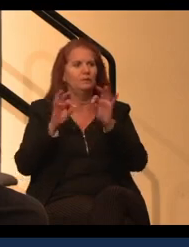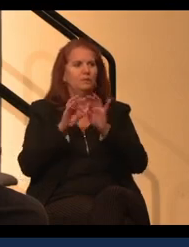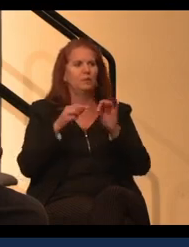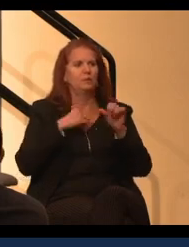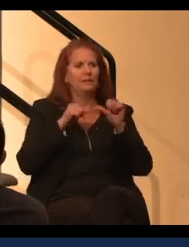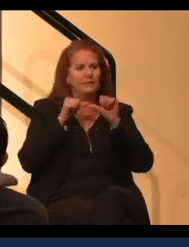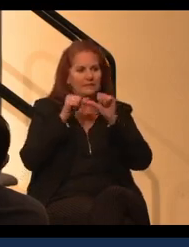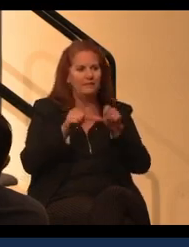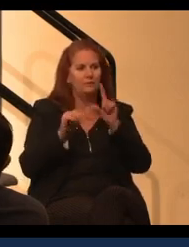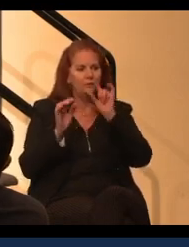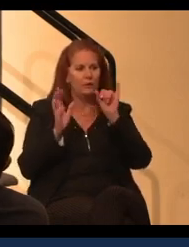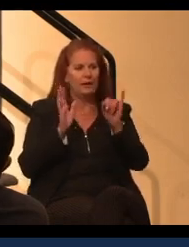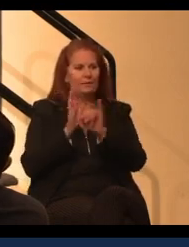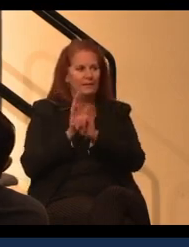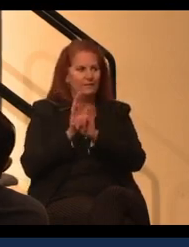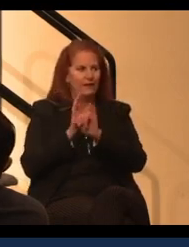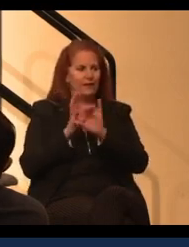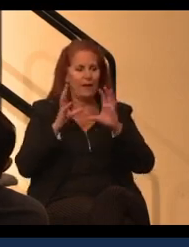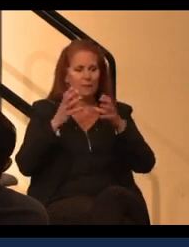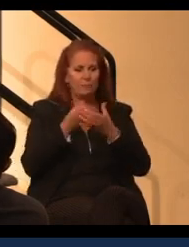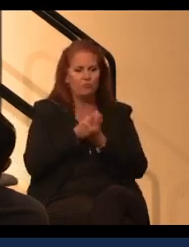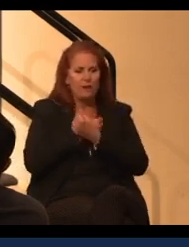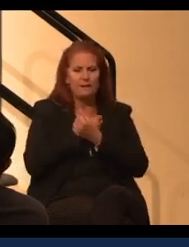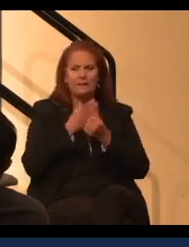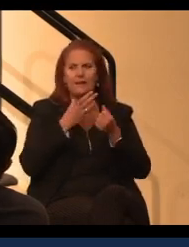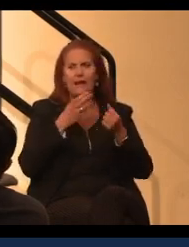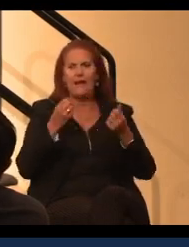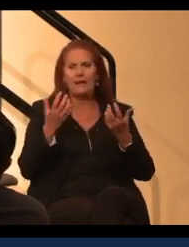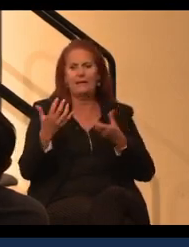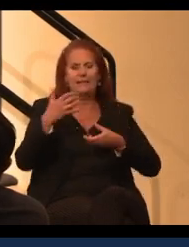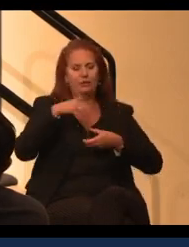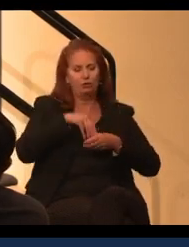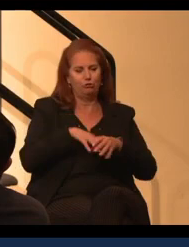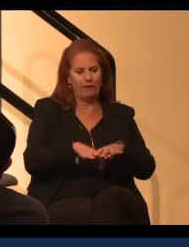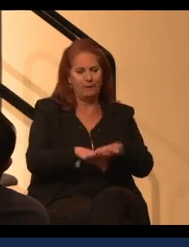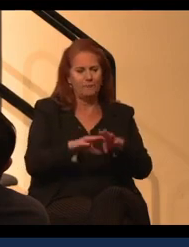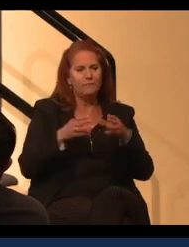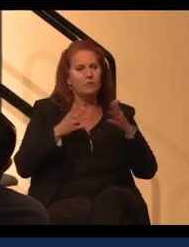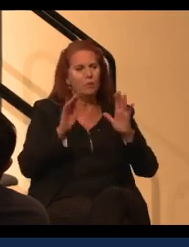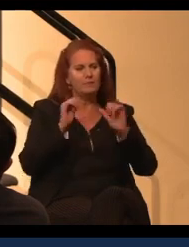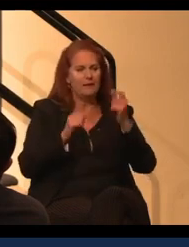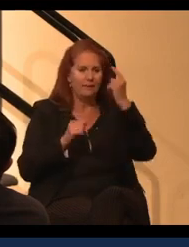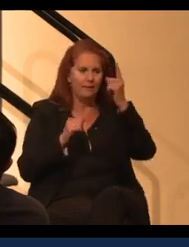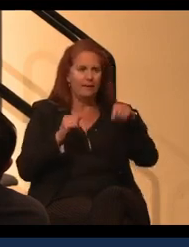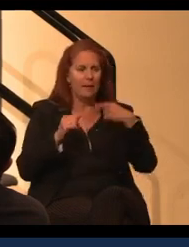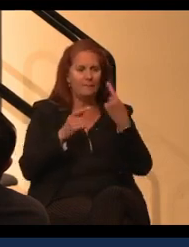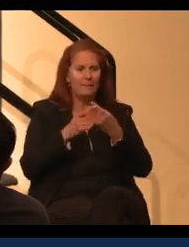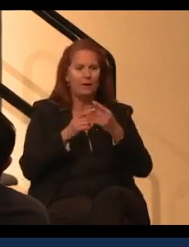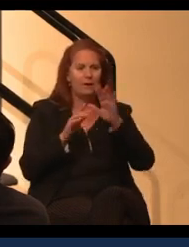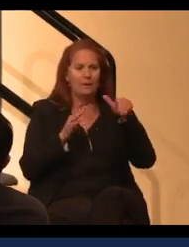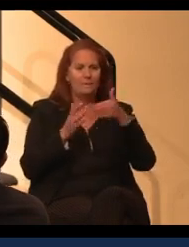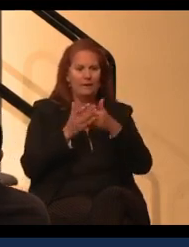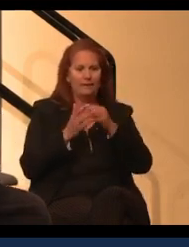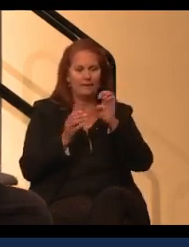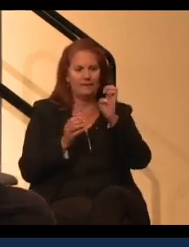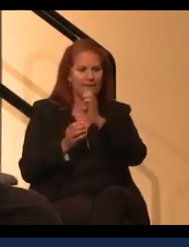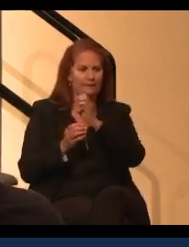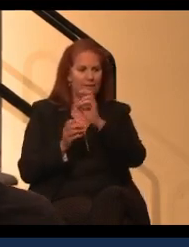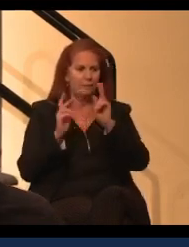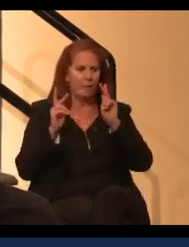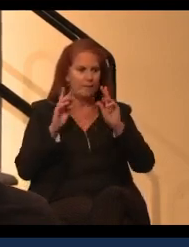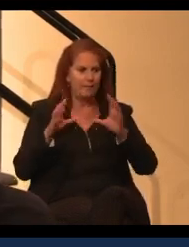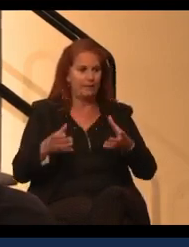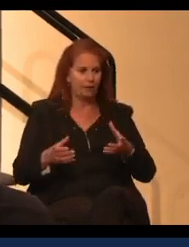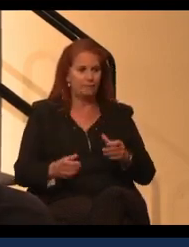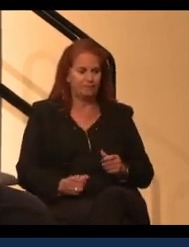to identify, embrace, and integrate ways that we can think about Middle Eastern populations as well.